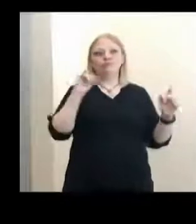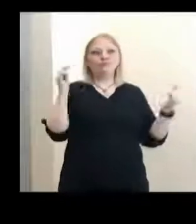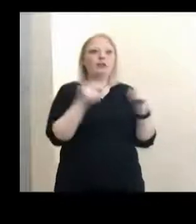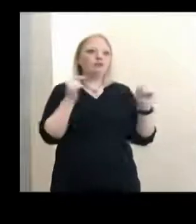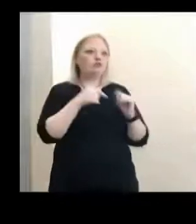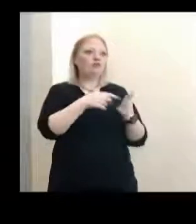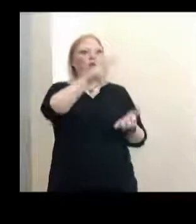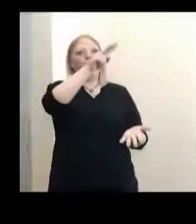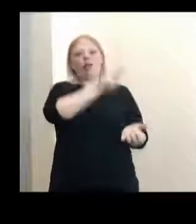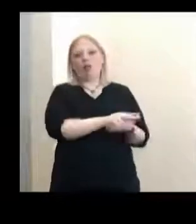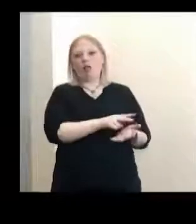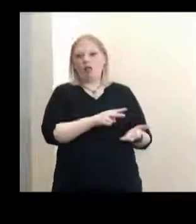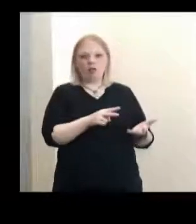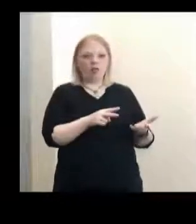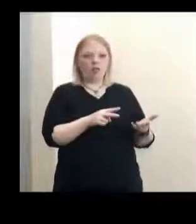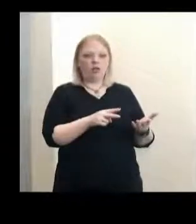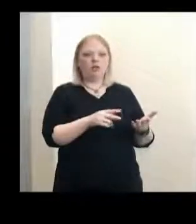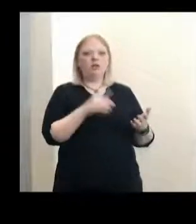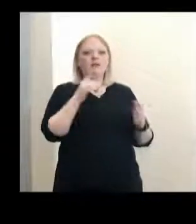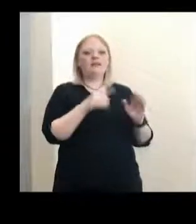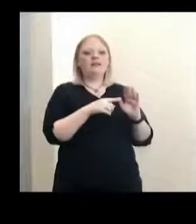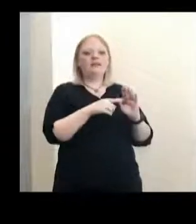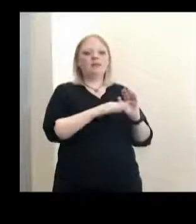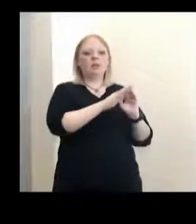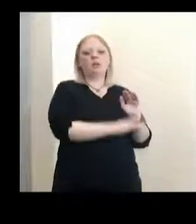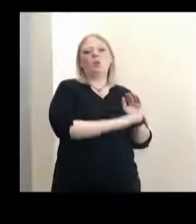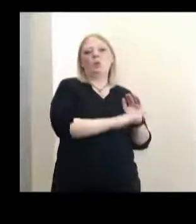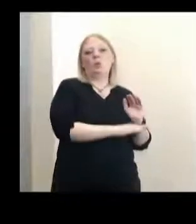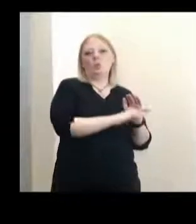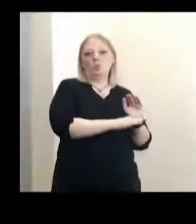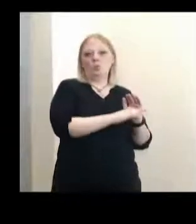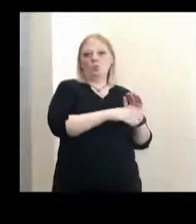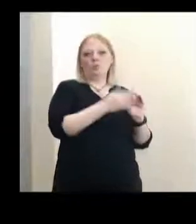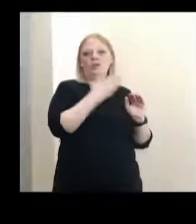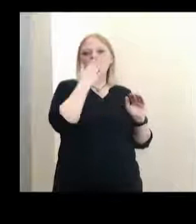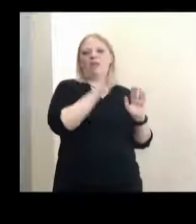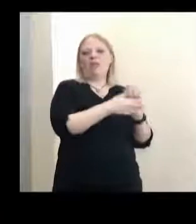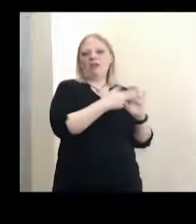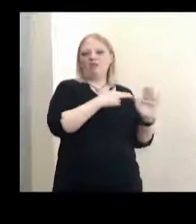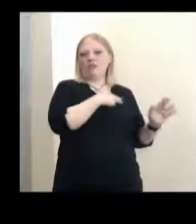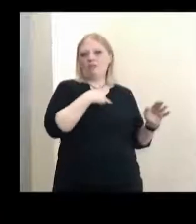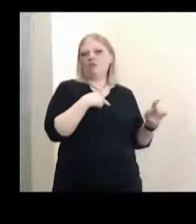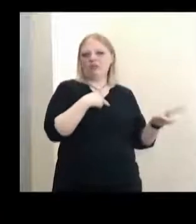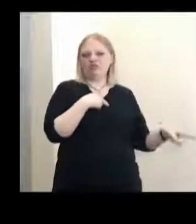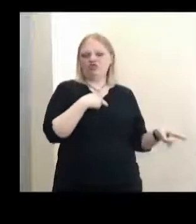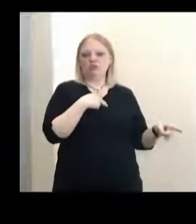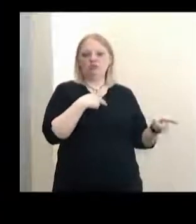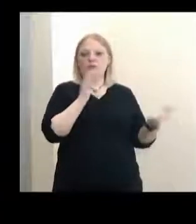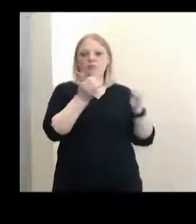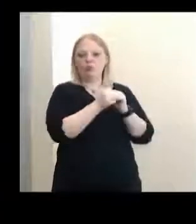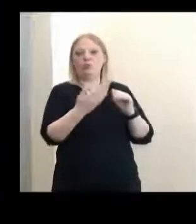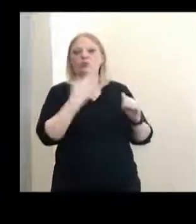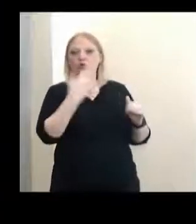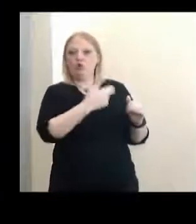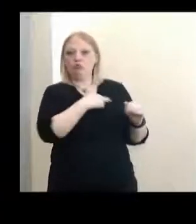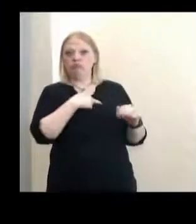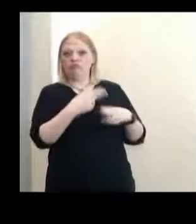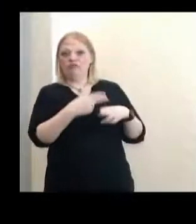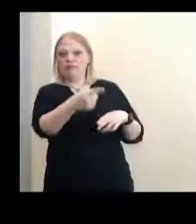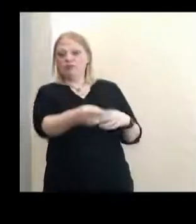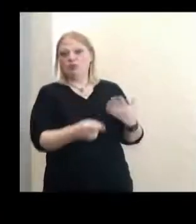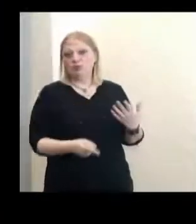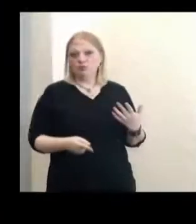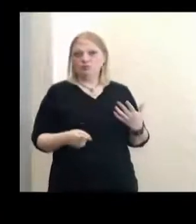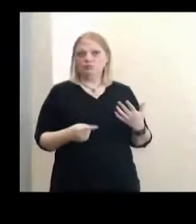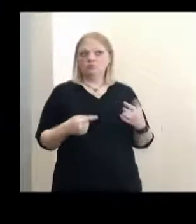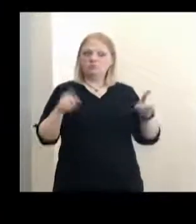falling, in the lower rated nursing homes than the higher rated nursing homes. I believe the county should have the power to be able to go in there